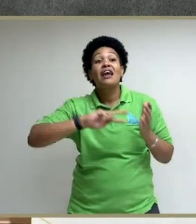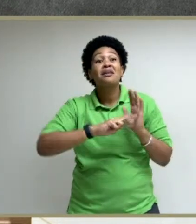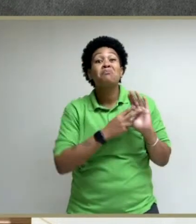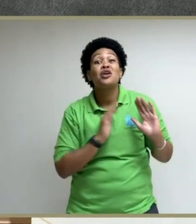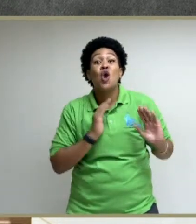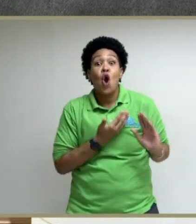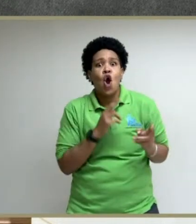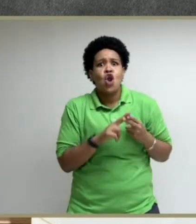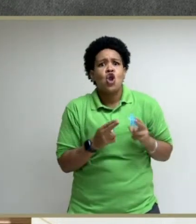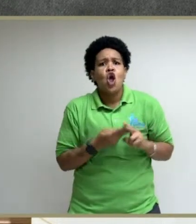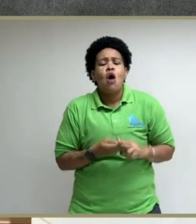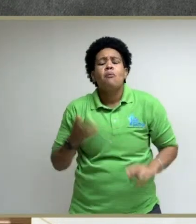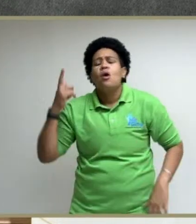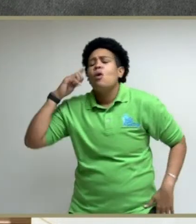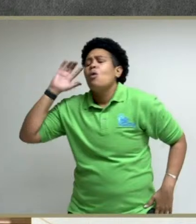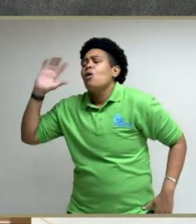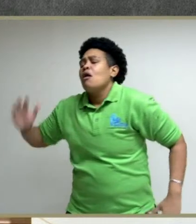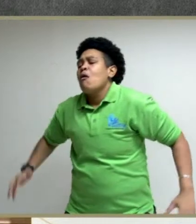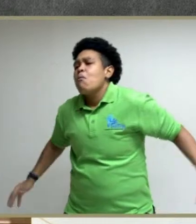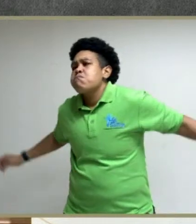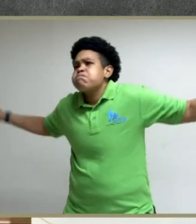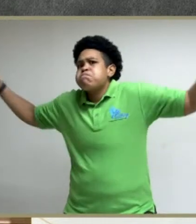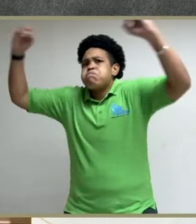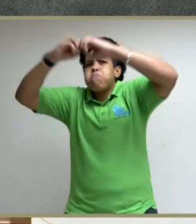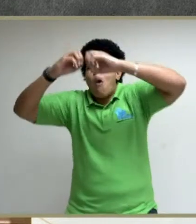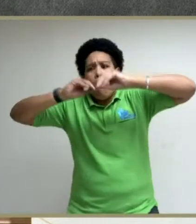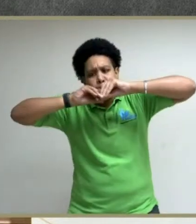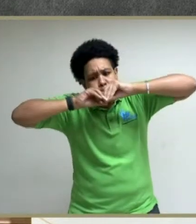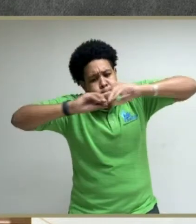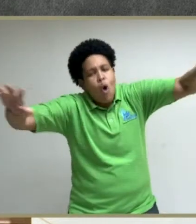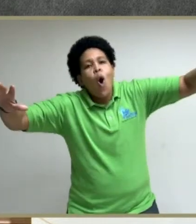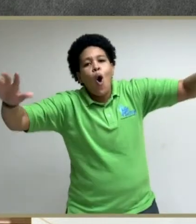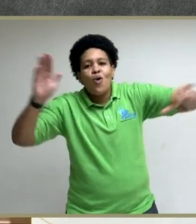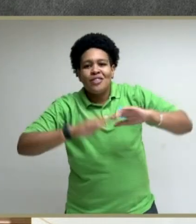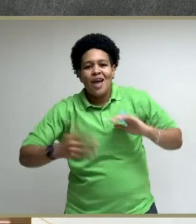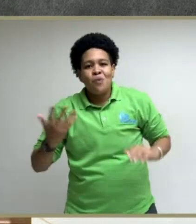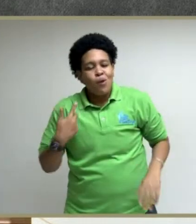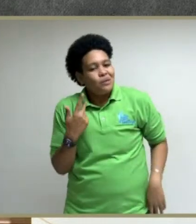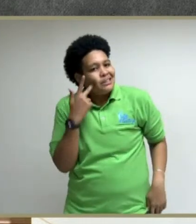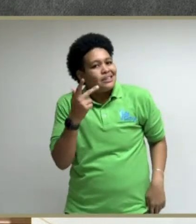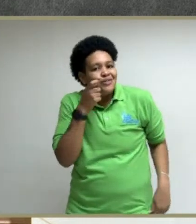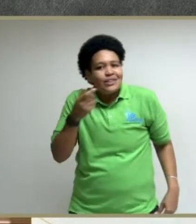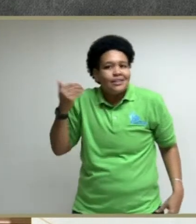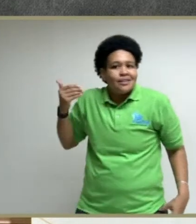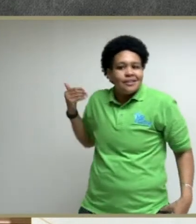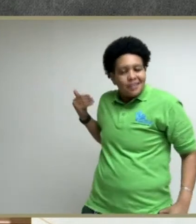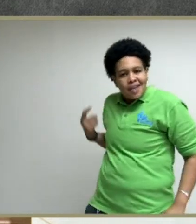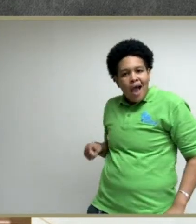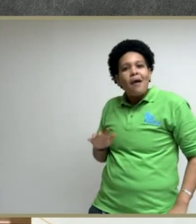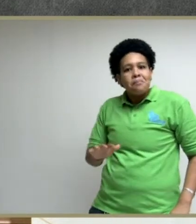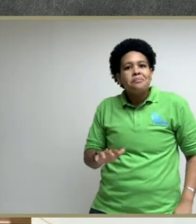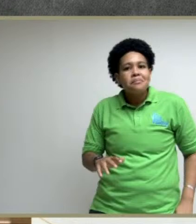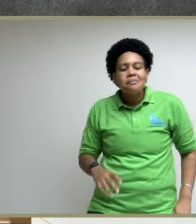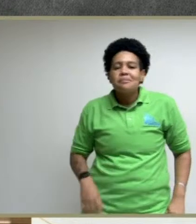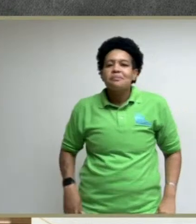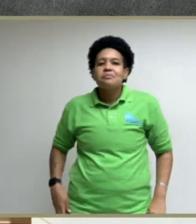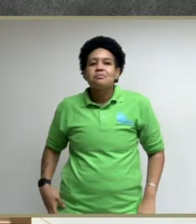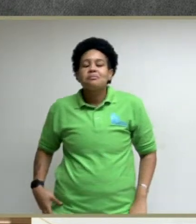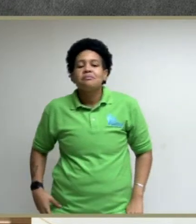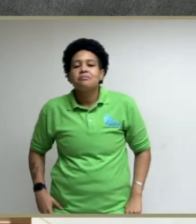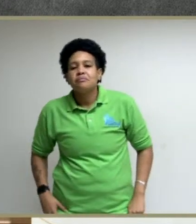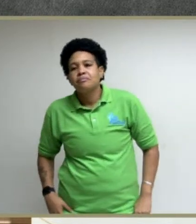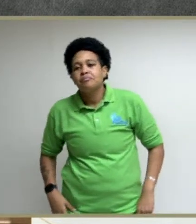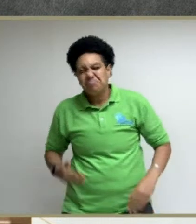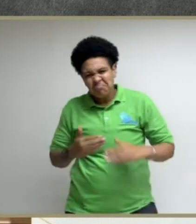of cases would be far more than what we would have peaked at before. Next slide.